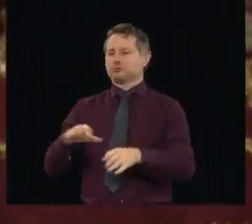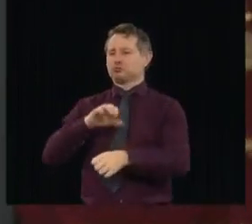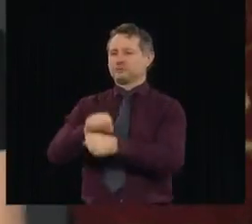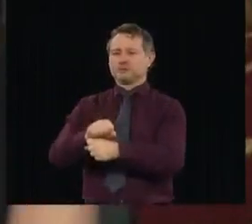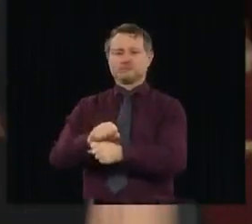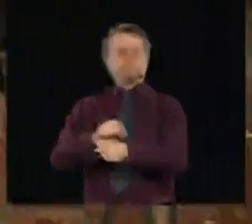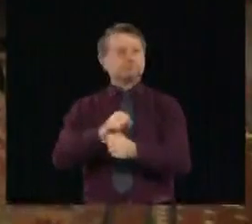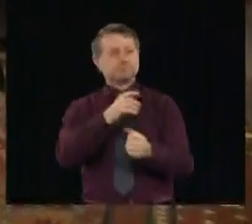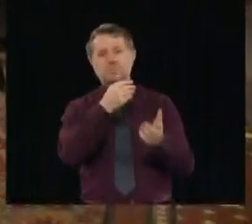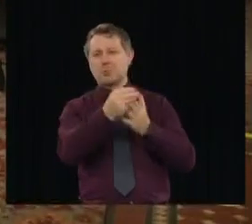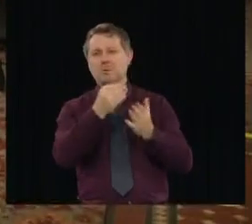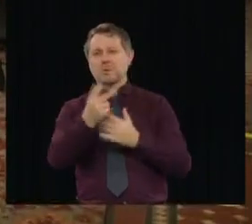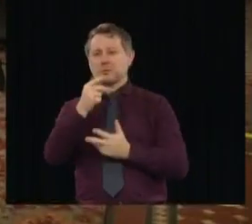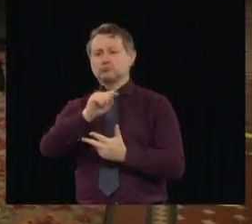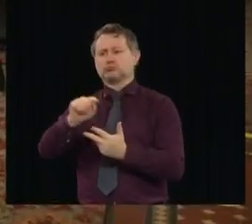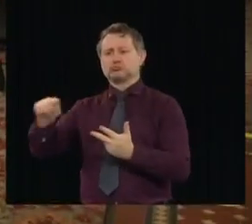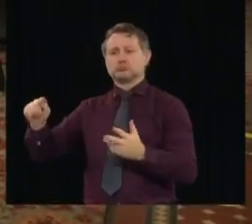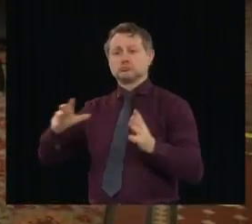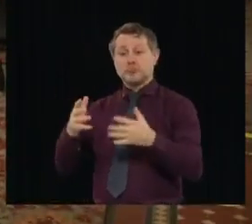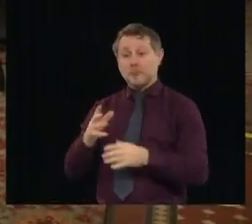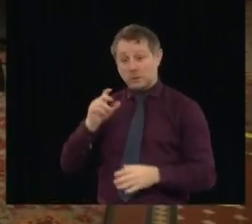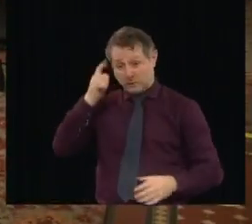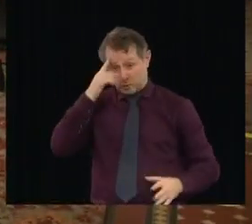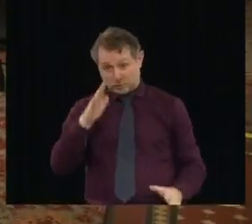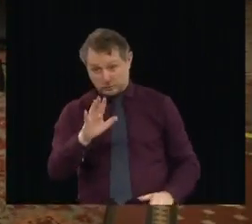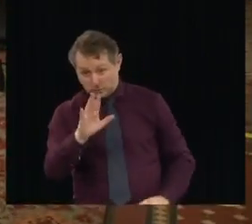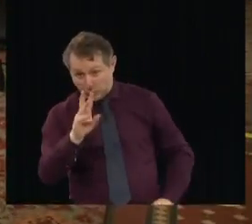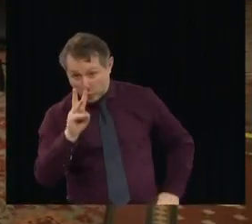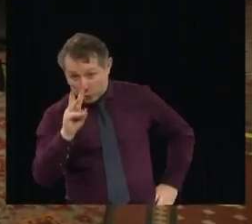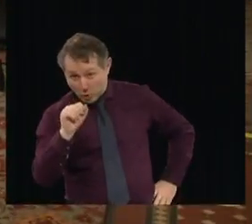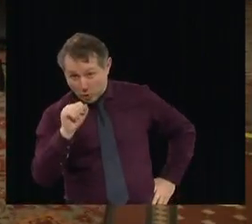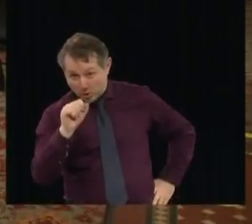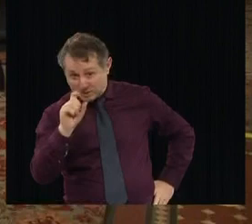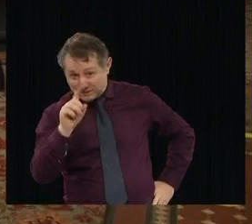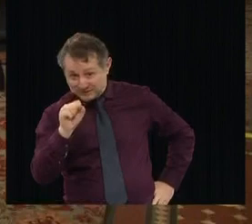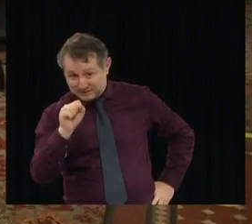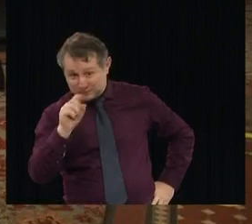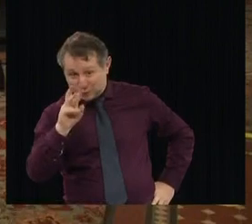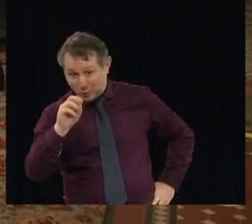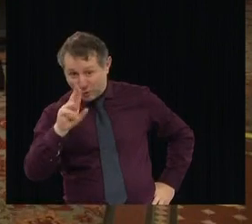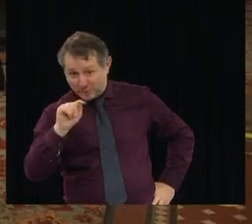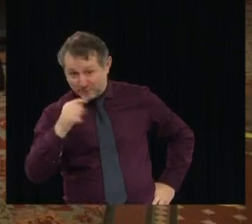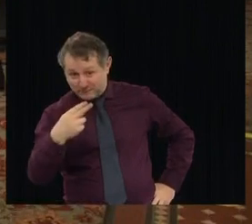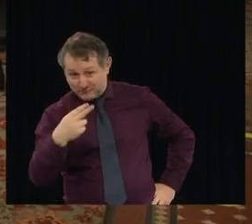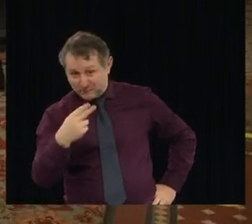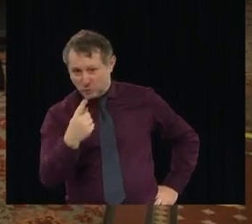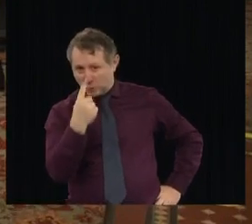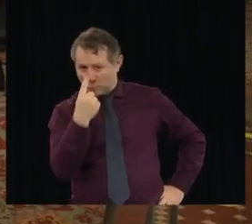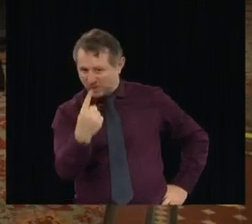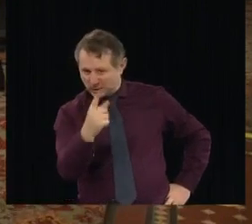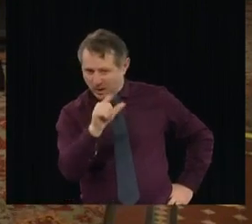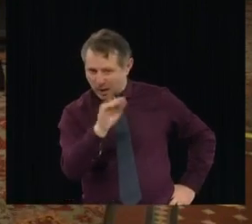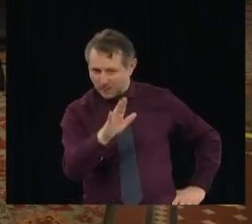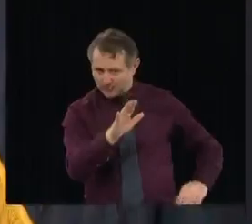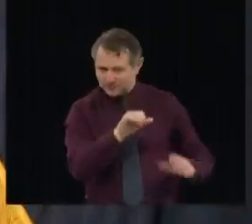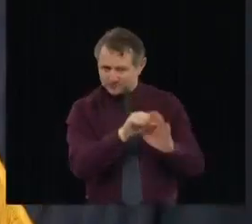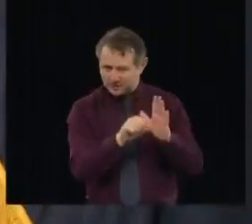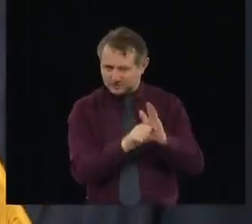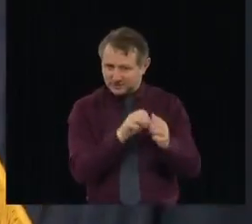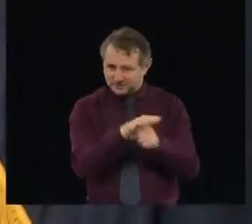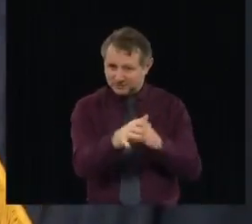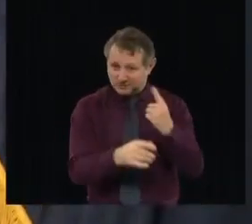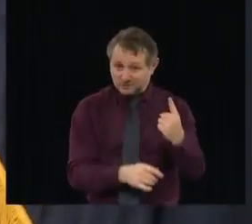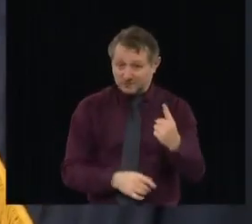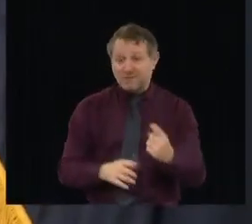that Wadsworth is one lab. It's the state lab. There are 300 labs that operate in this state,